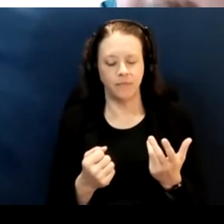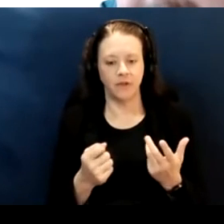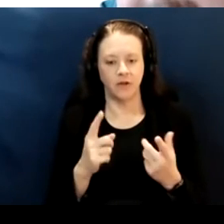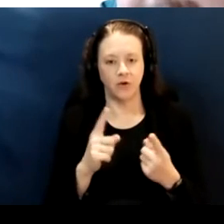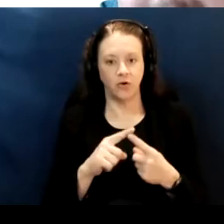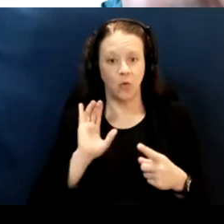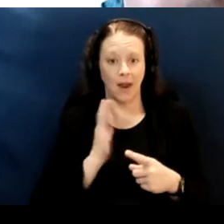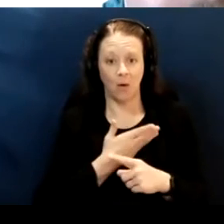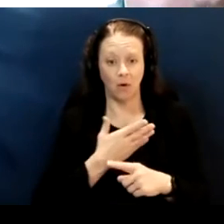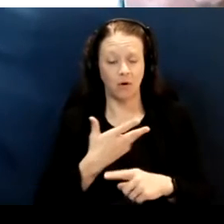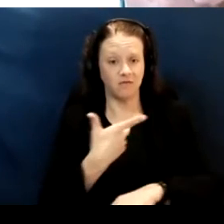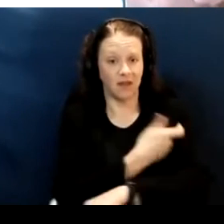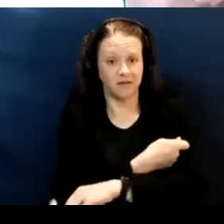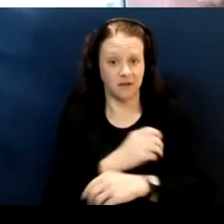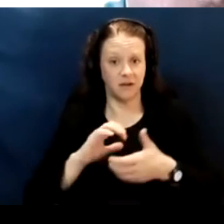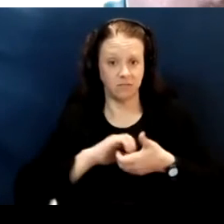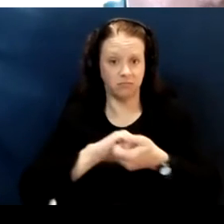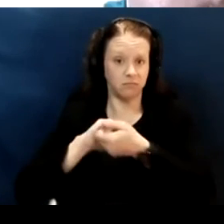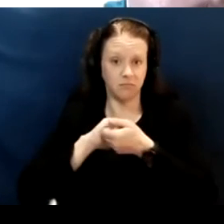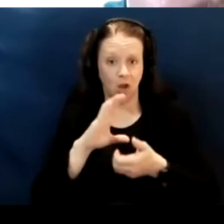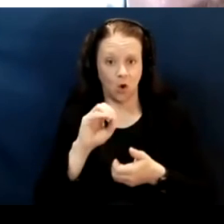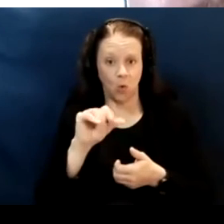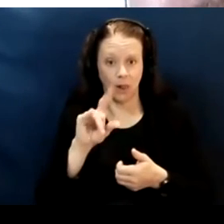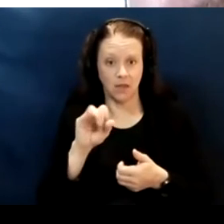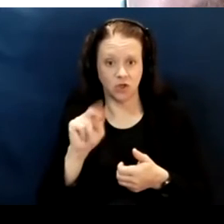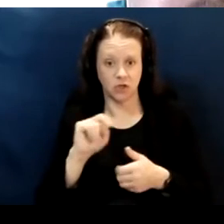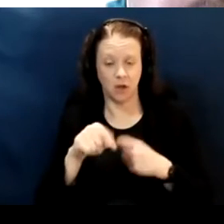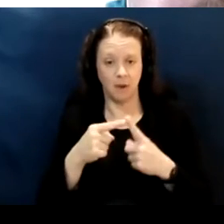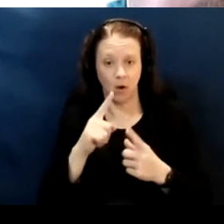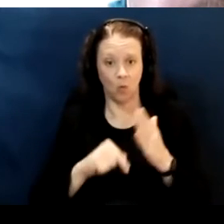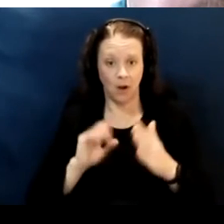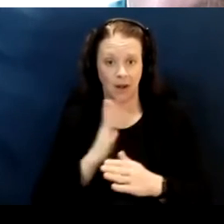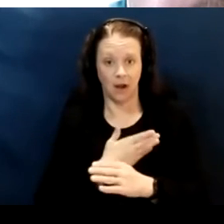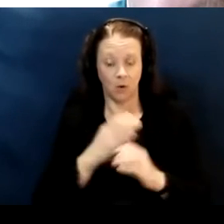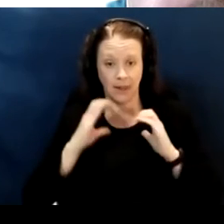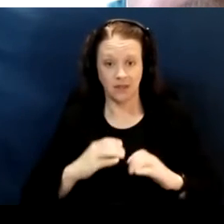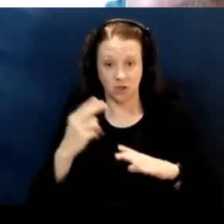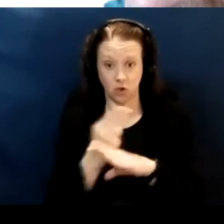vaccine coalitions on what our clients use, need, and should be